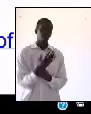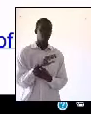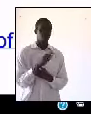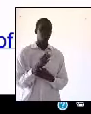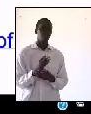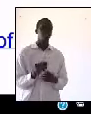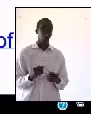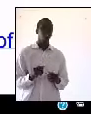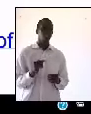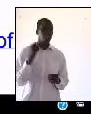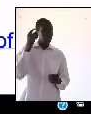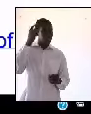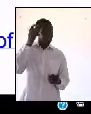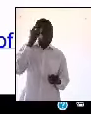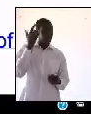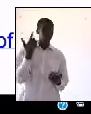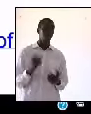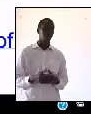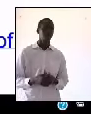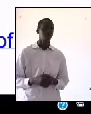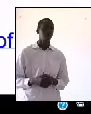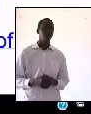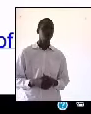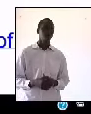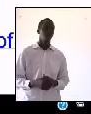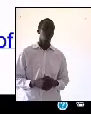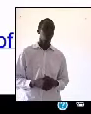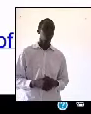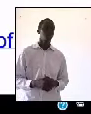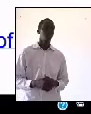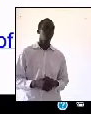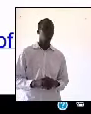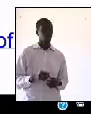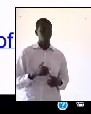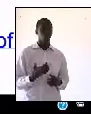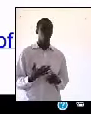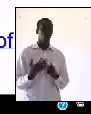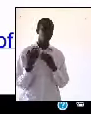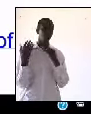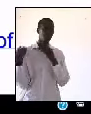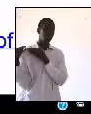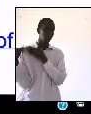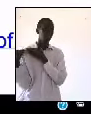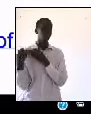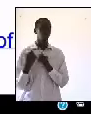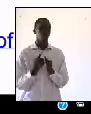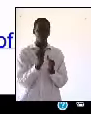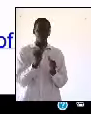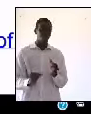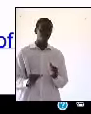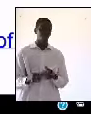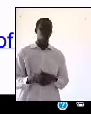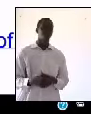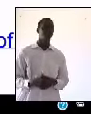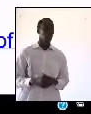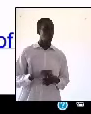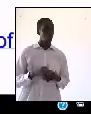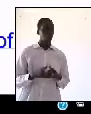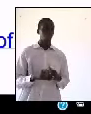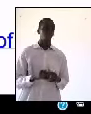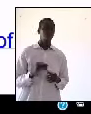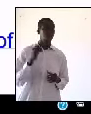skills, like these footballers. You know, sometimes you go to an academy, you develop some of these skills, and you become